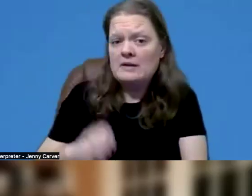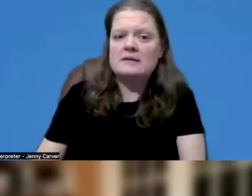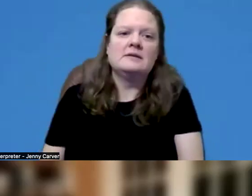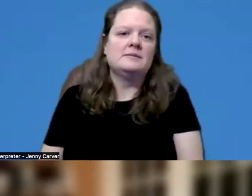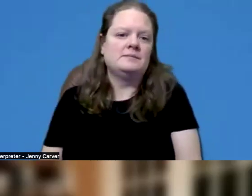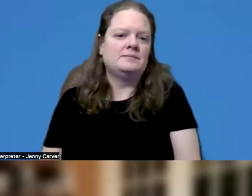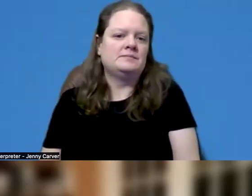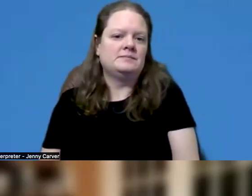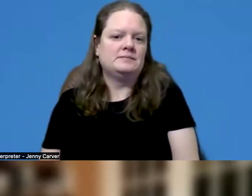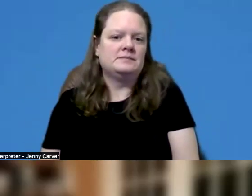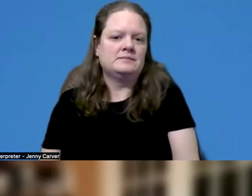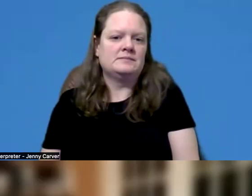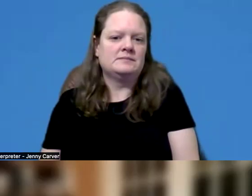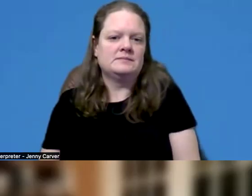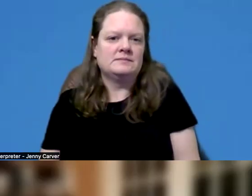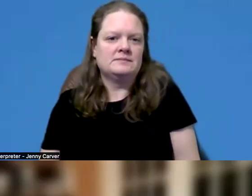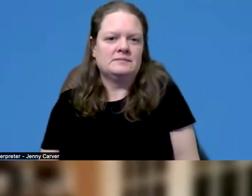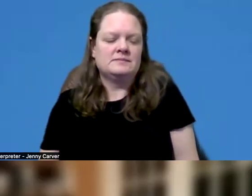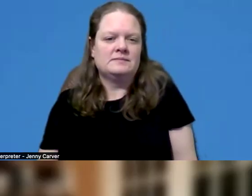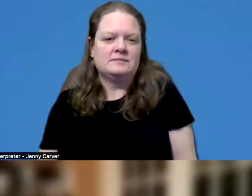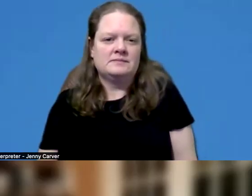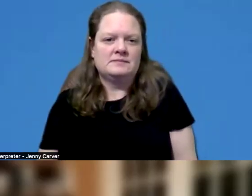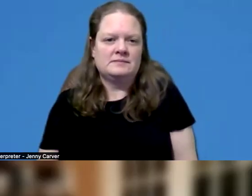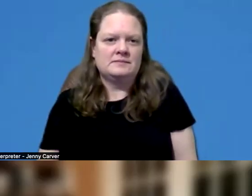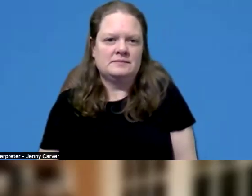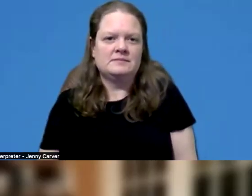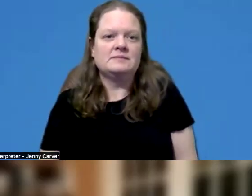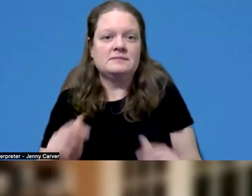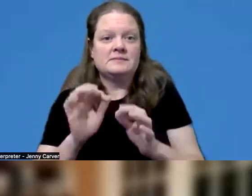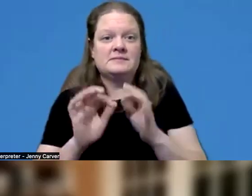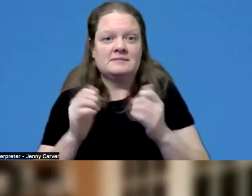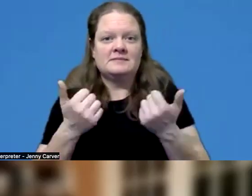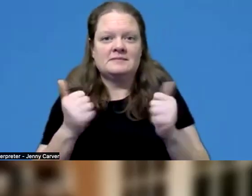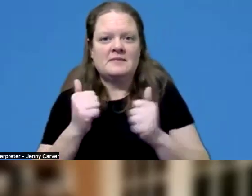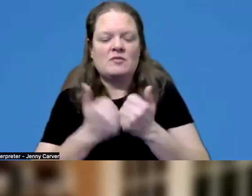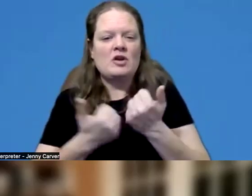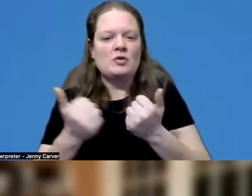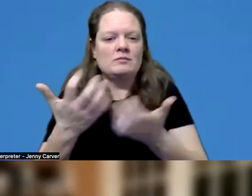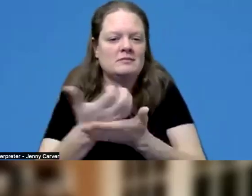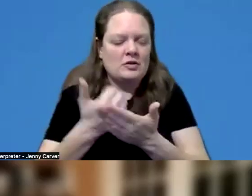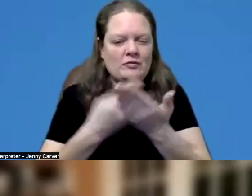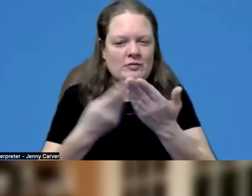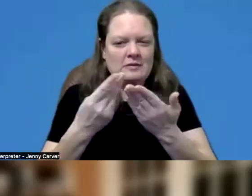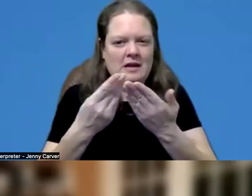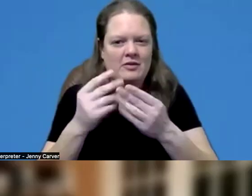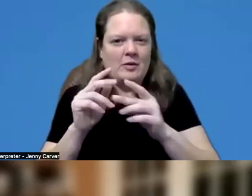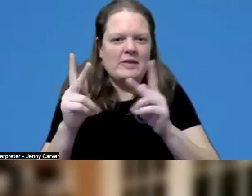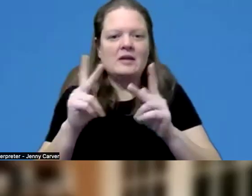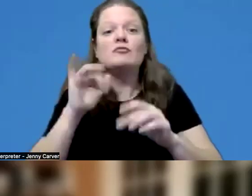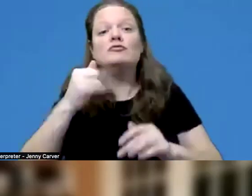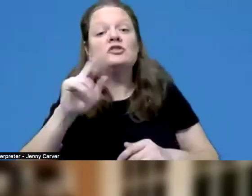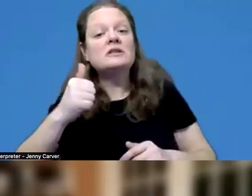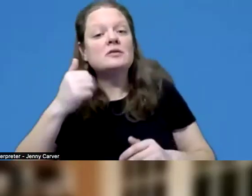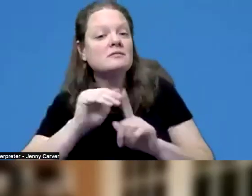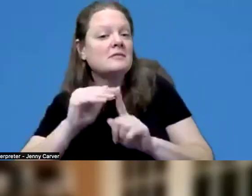try to pull a couple of these together that are hitting on a common theme. Regina, I wanted to make you aware